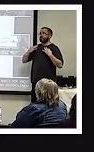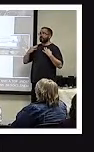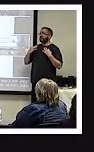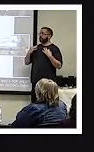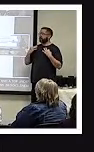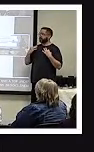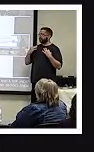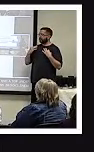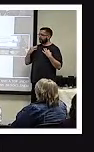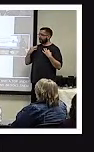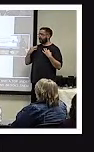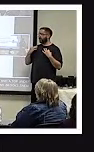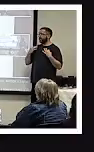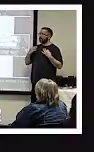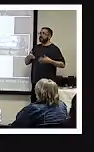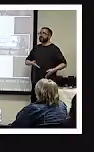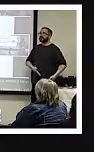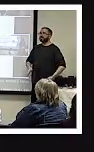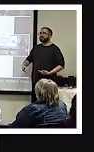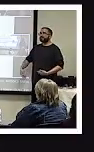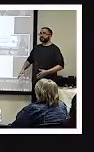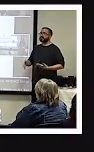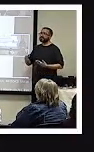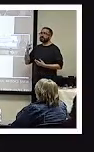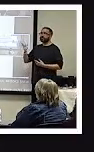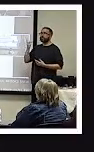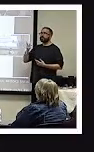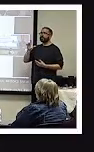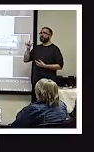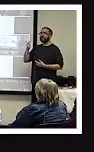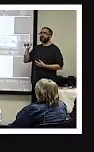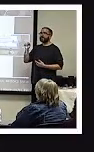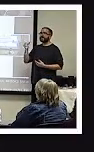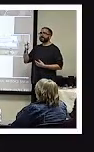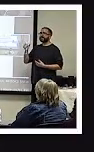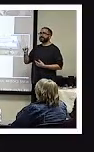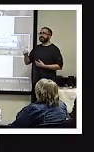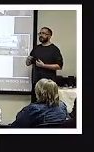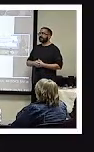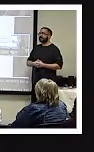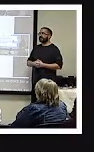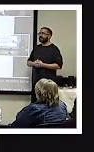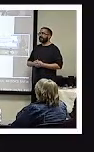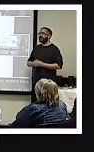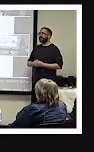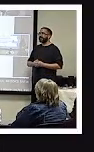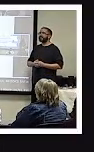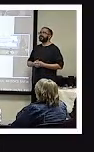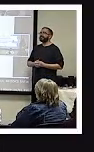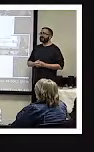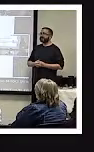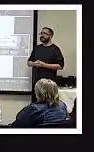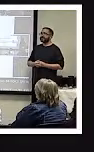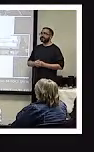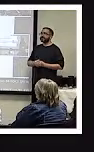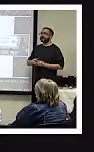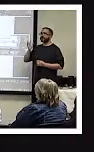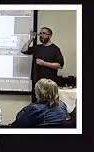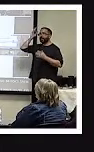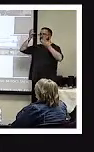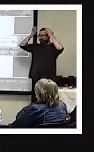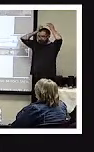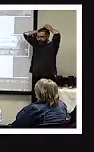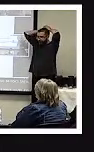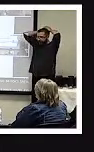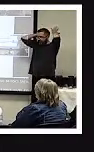would kind of say like a lavender, lilac-y kind of purple leggings. And my hair is tied up in a ponytail. Thank you very